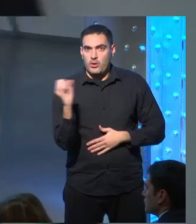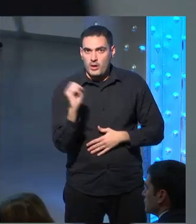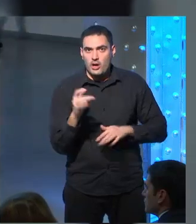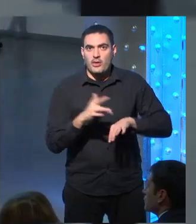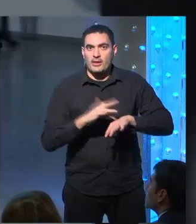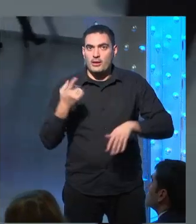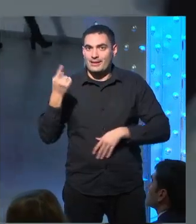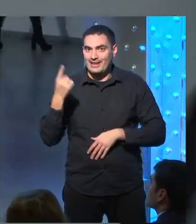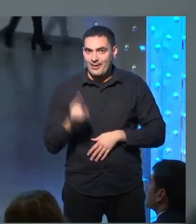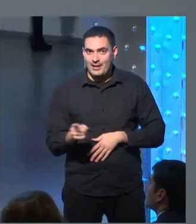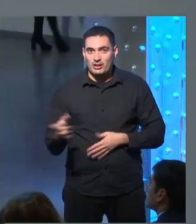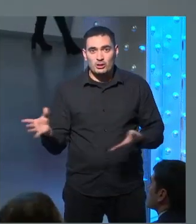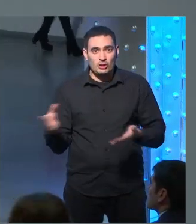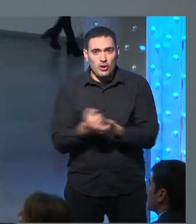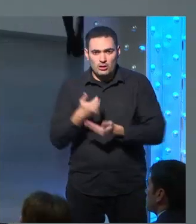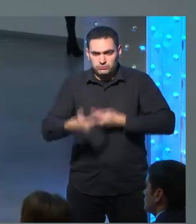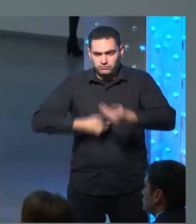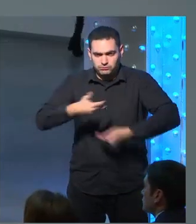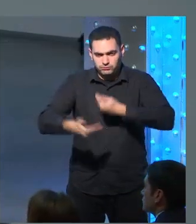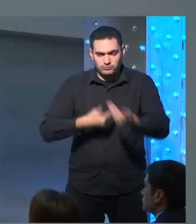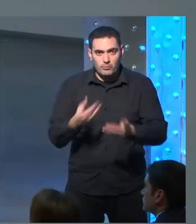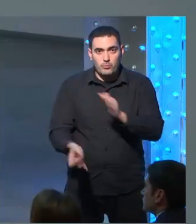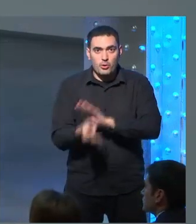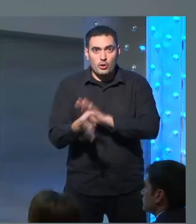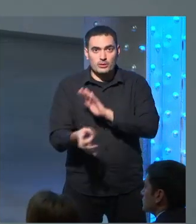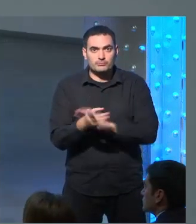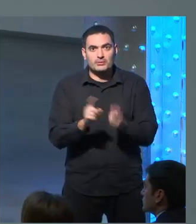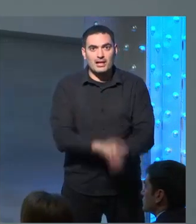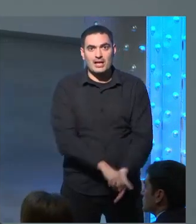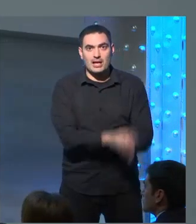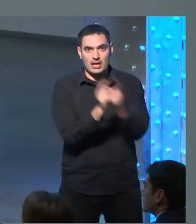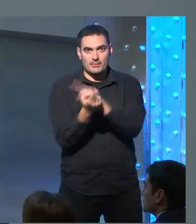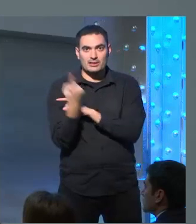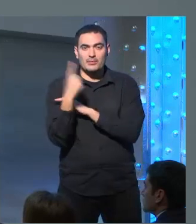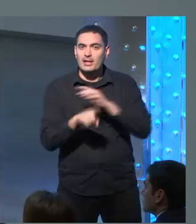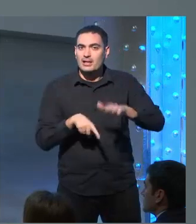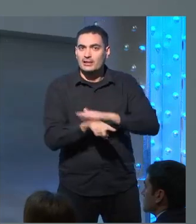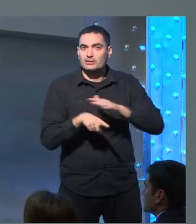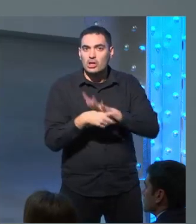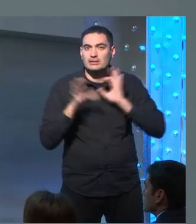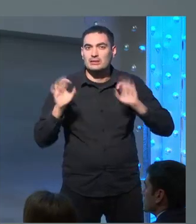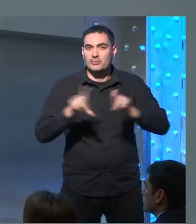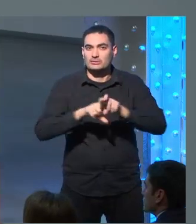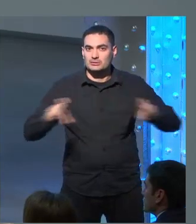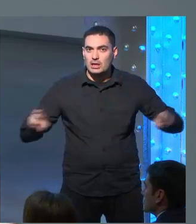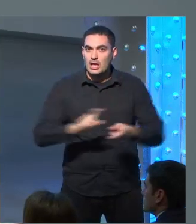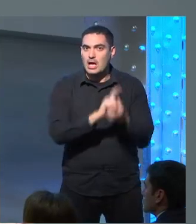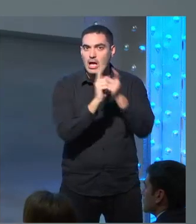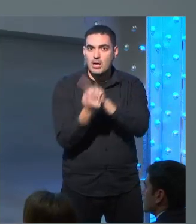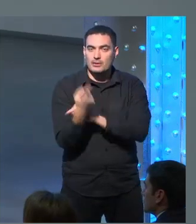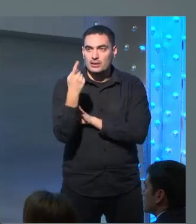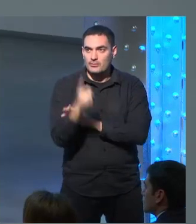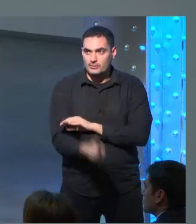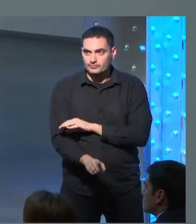revolution 4.0, digitalization, are changing the productive processes, are changing the company and the